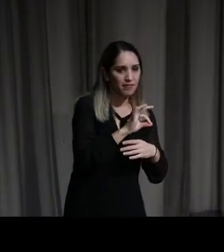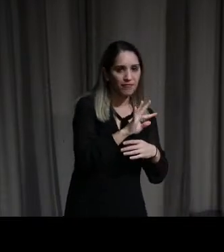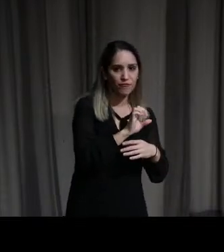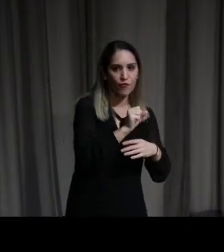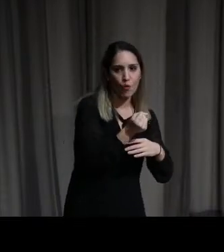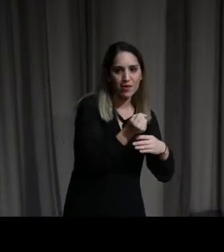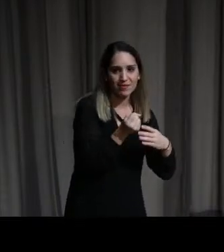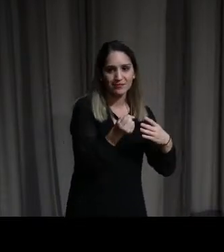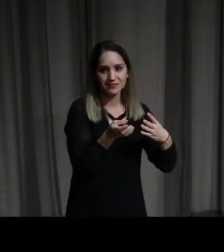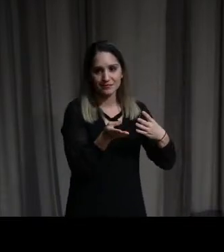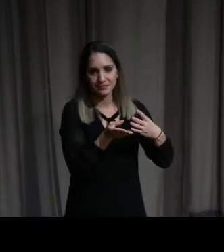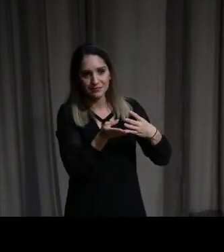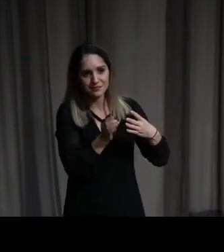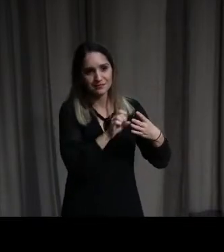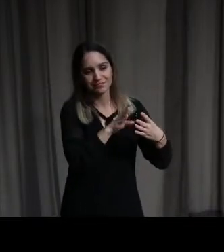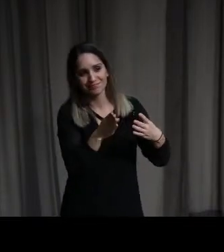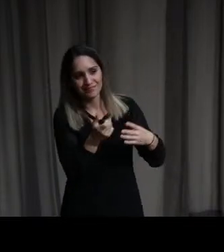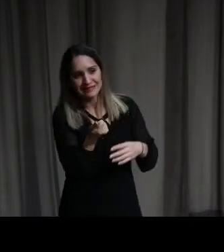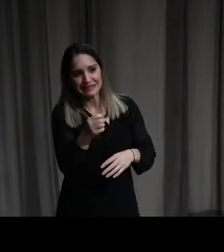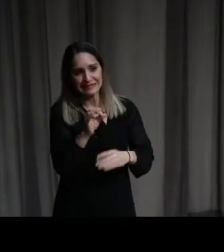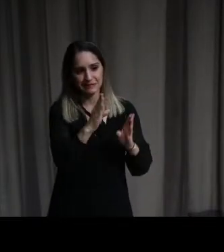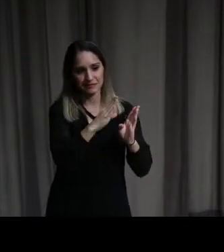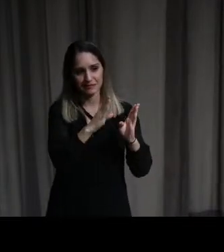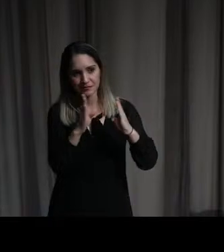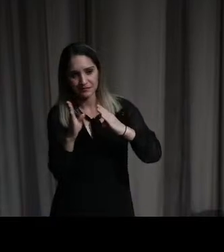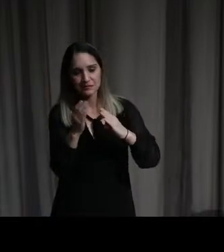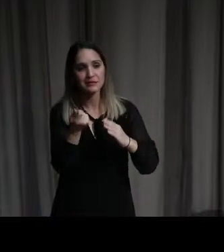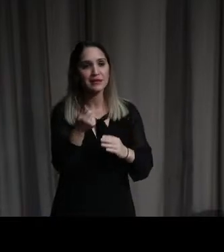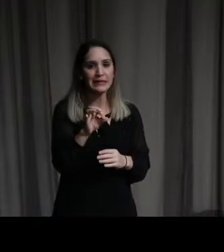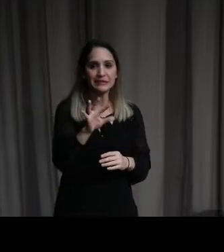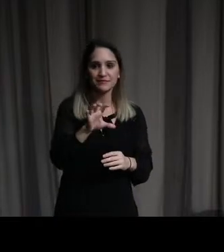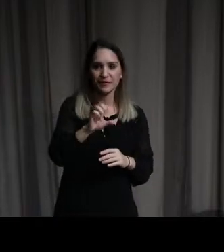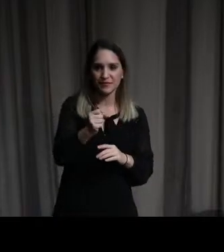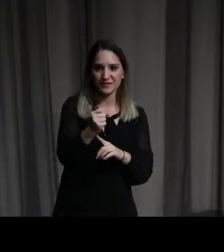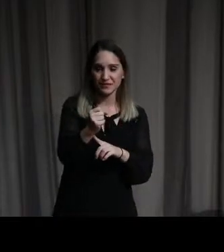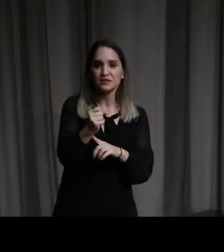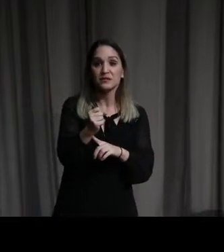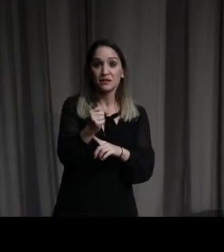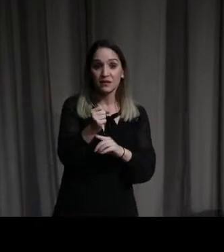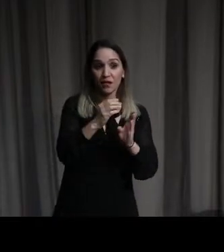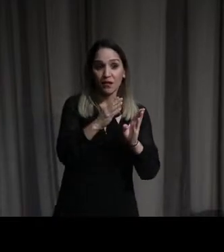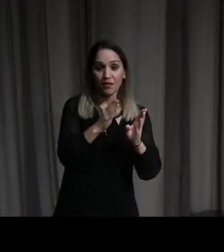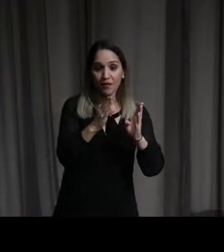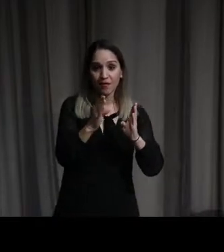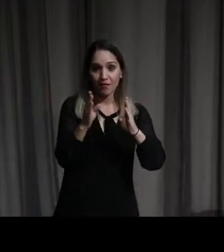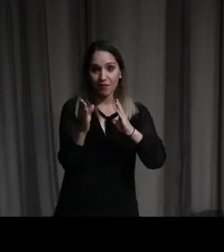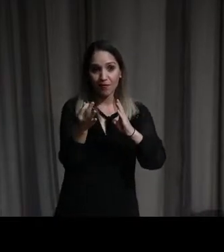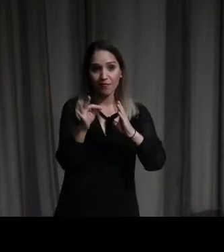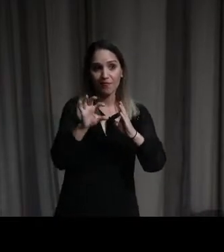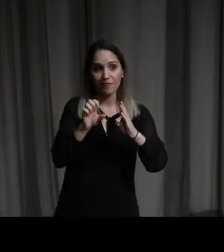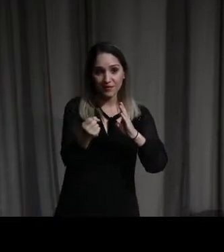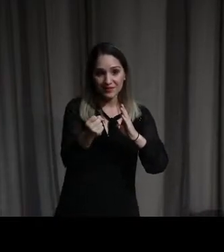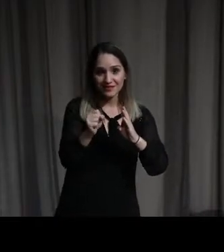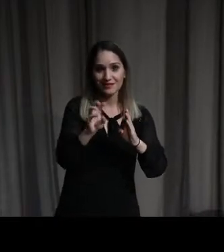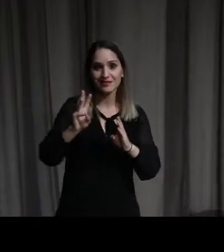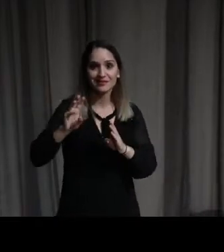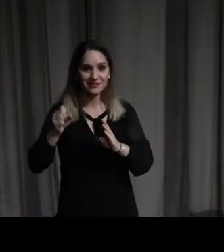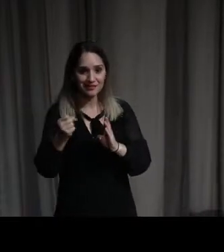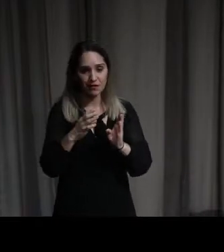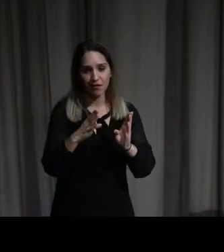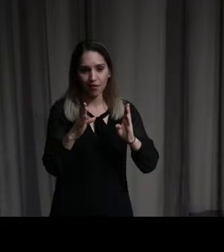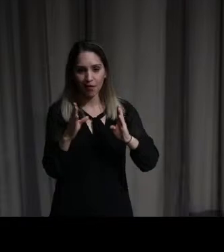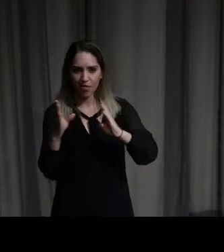the evolution of this theme. And then, of course, we get to the late 50s and we get to the 60s, and it becomes much